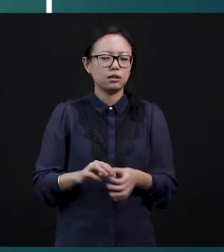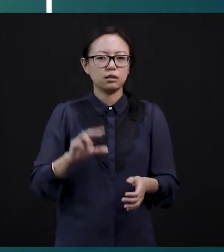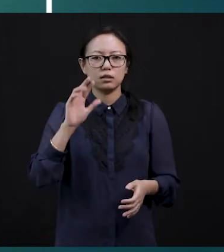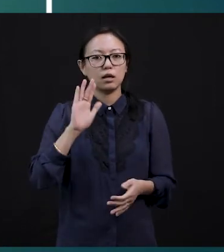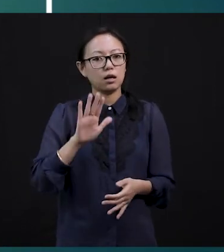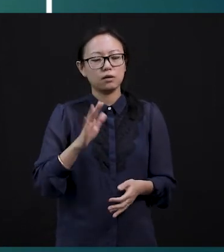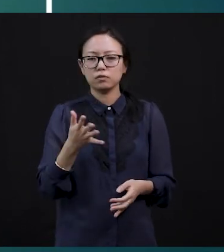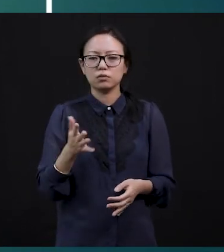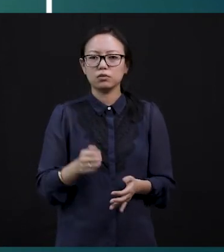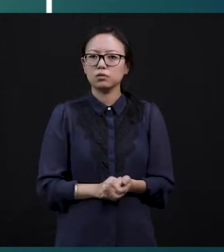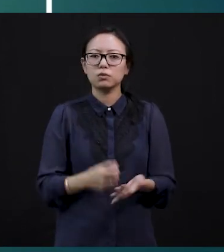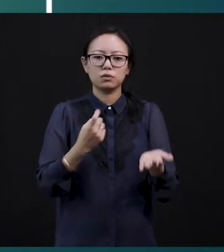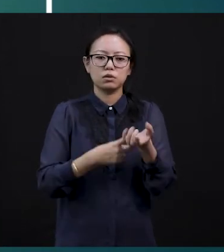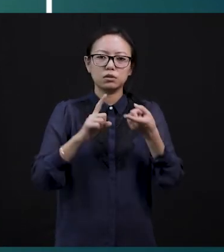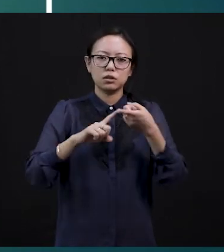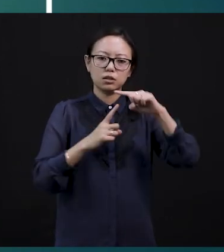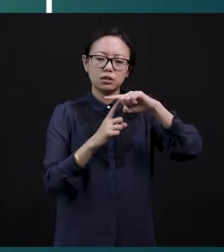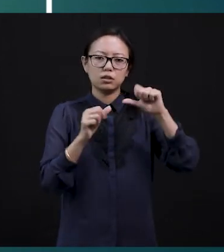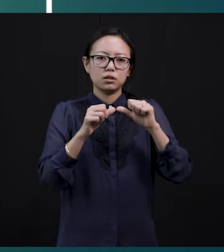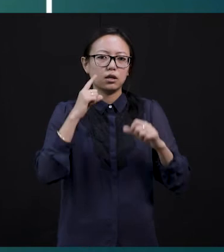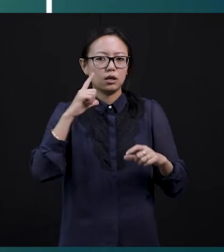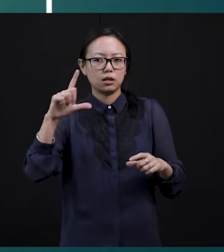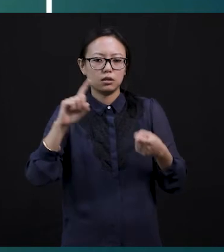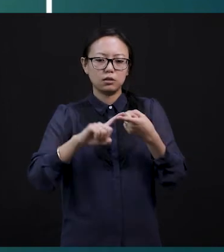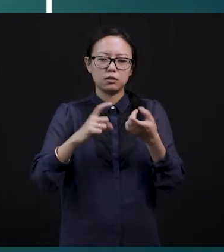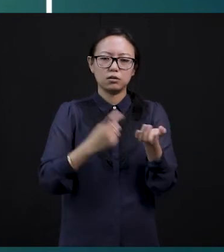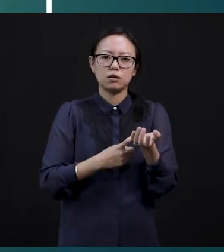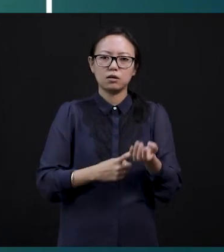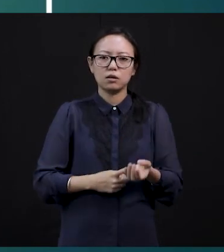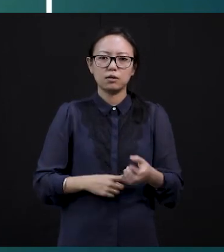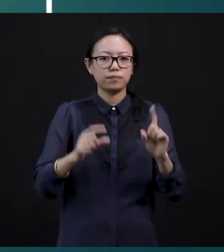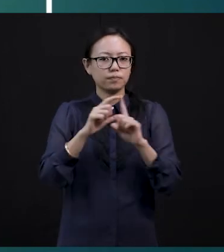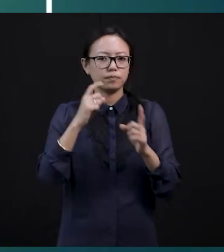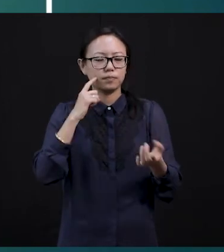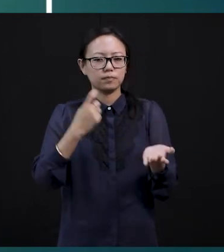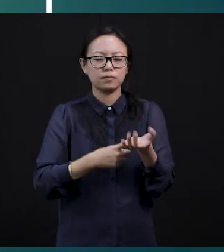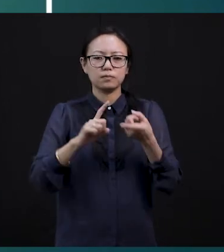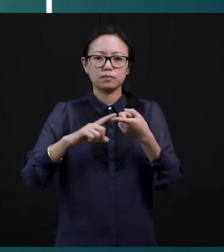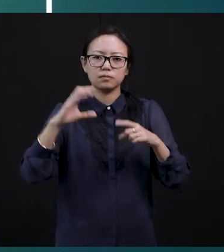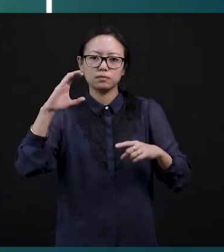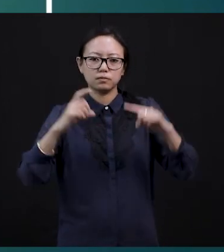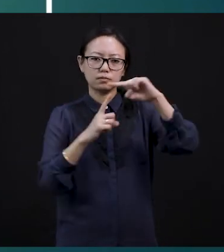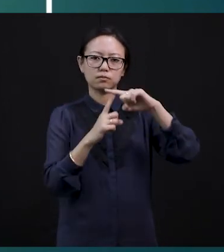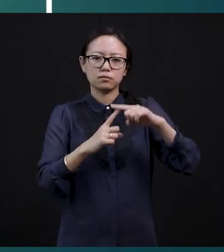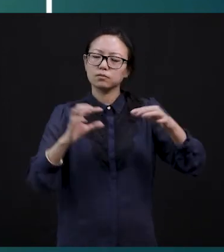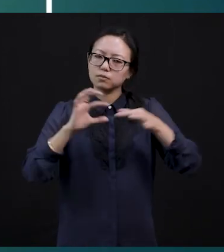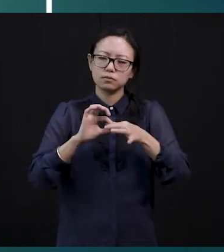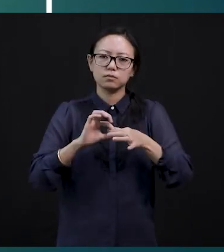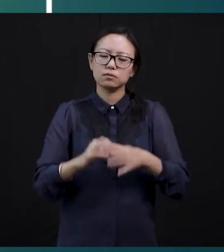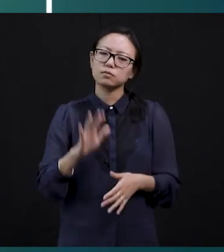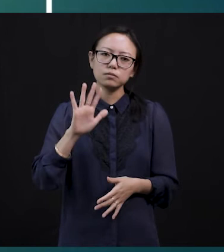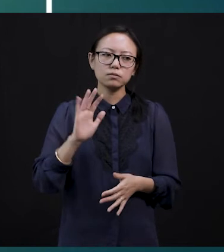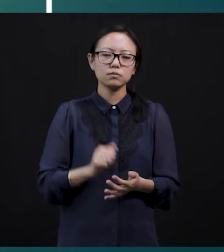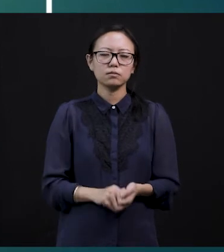to bear the risk of loss which may be due to damage of goods or change in prices. So if they are going to deliver some goods, and if